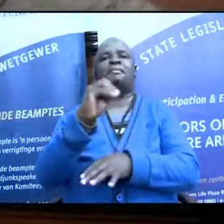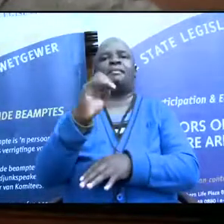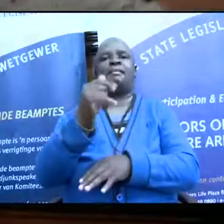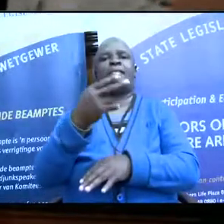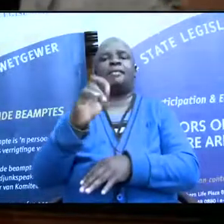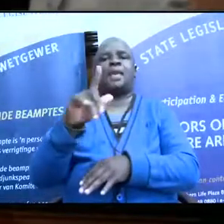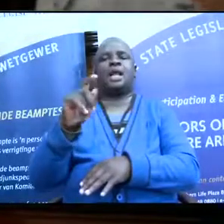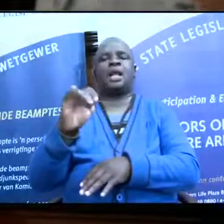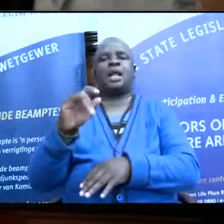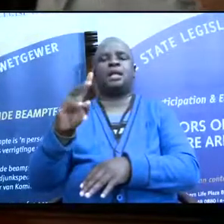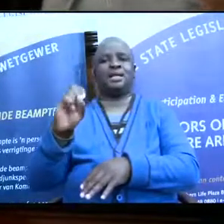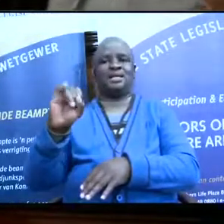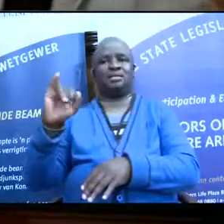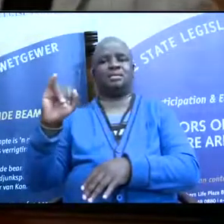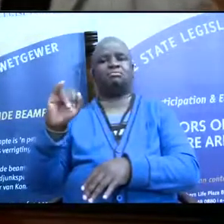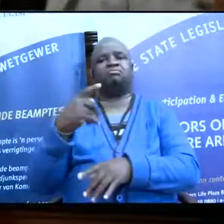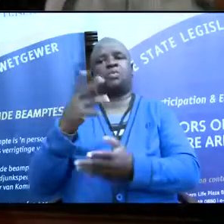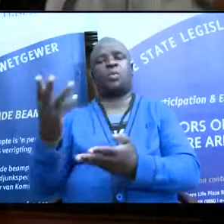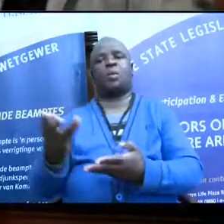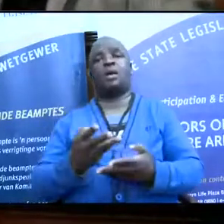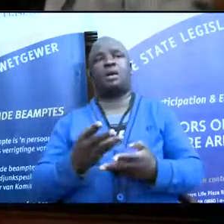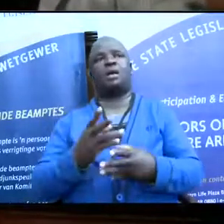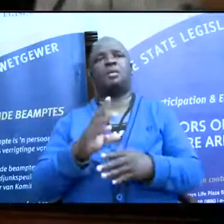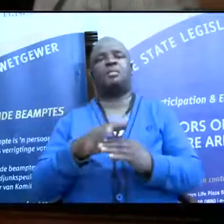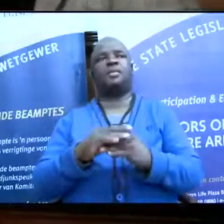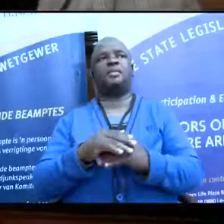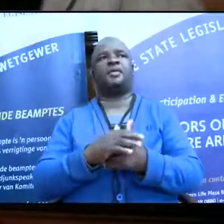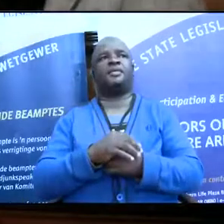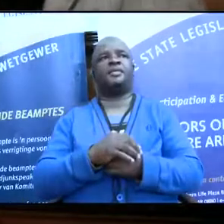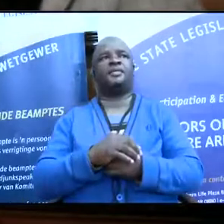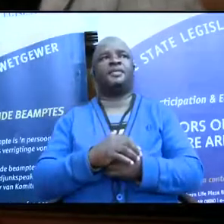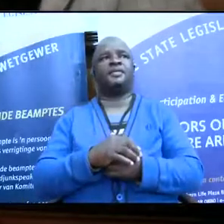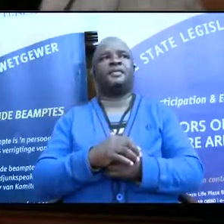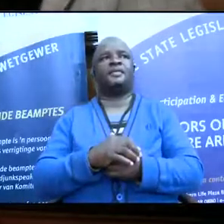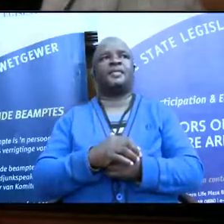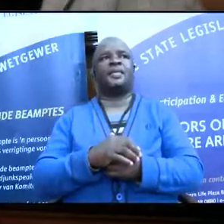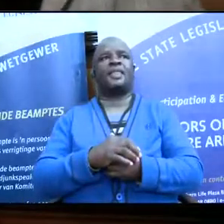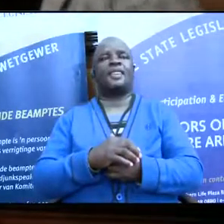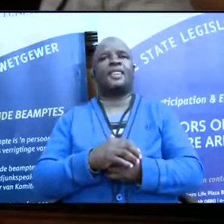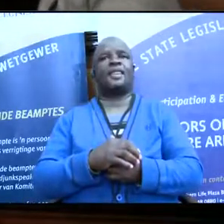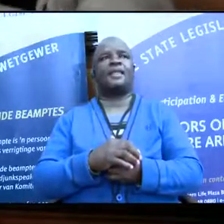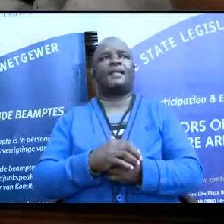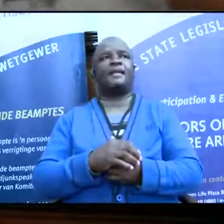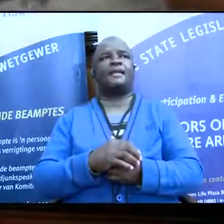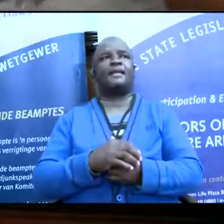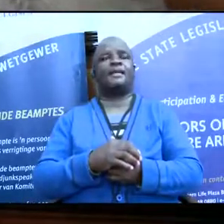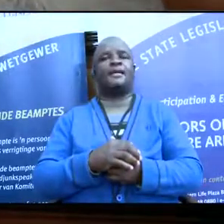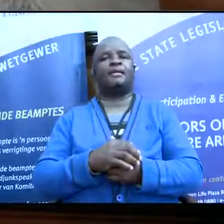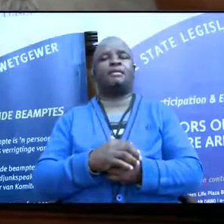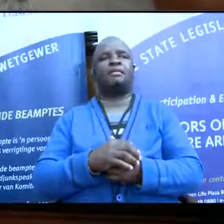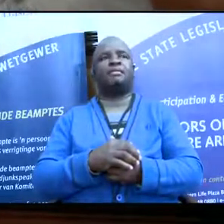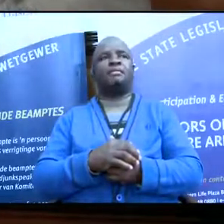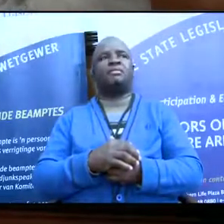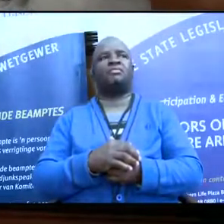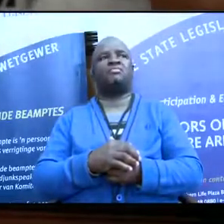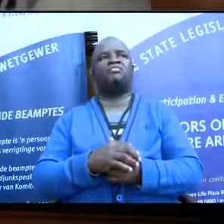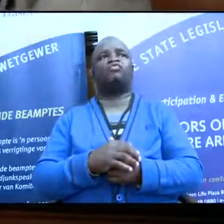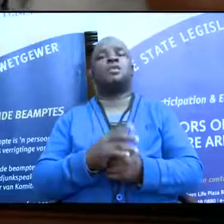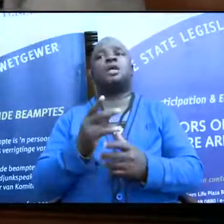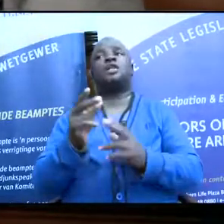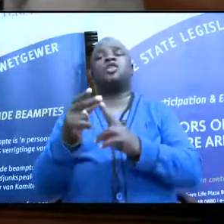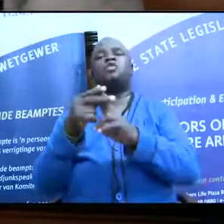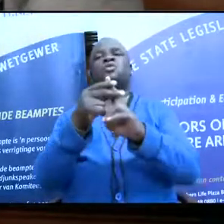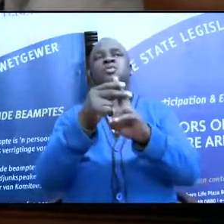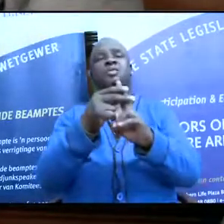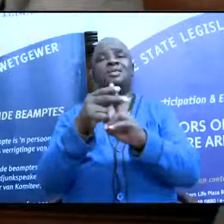hillary work the the unions that are amongst us here